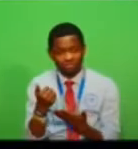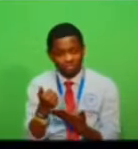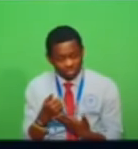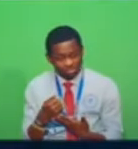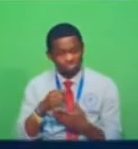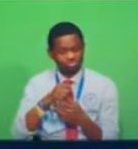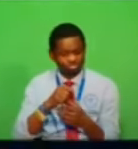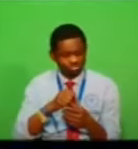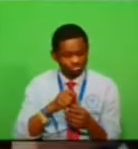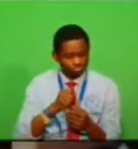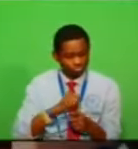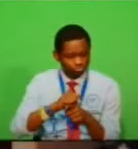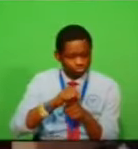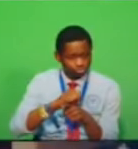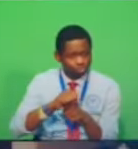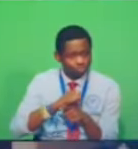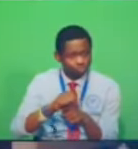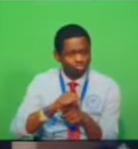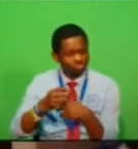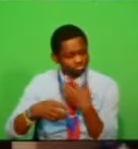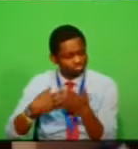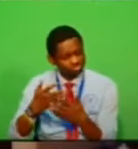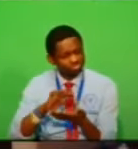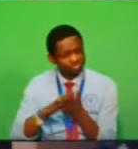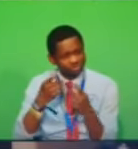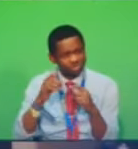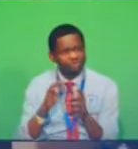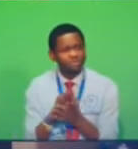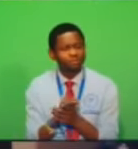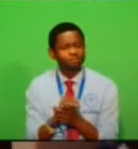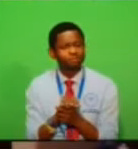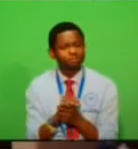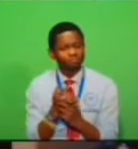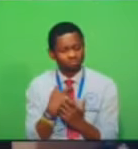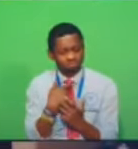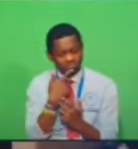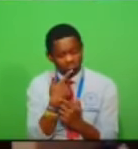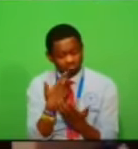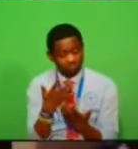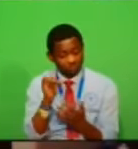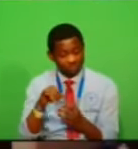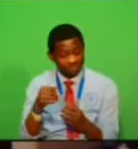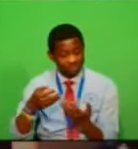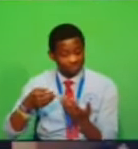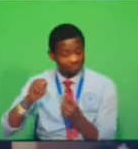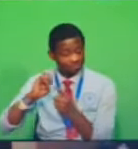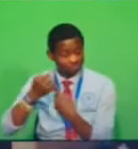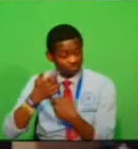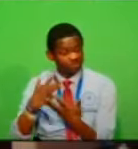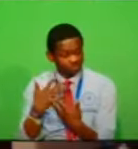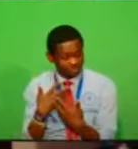USA. Apostle Amponsa in California. Now I say this because it is that environment that begins to shape.